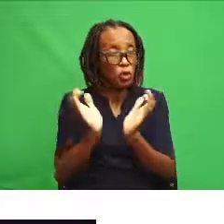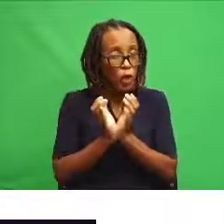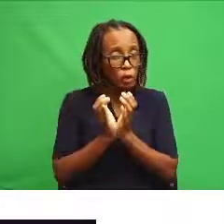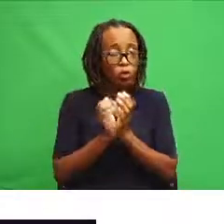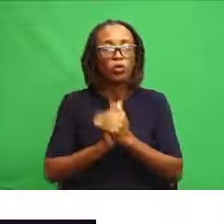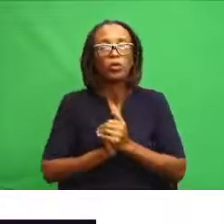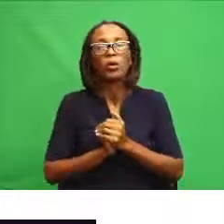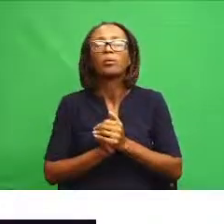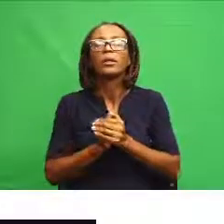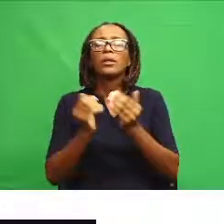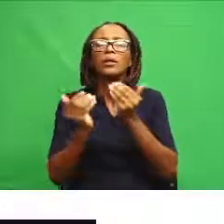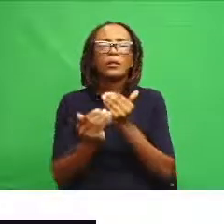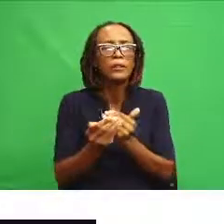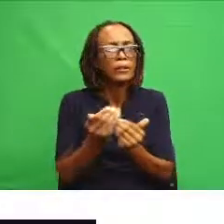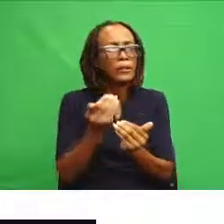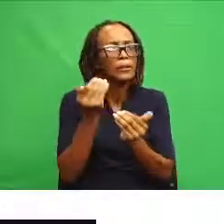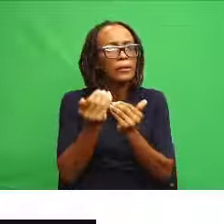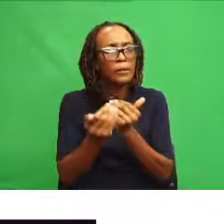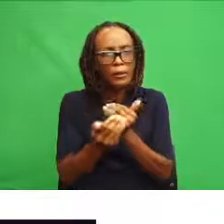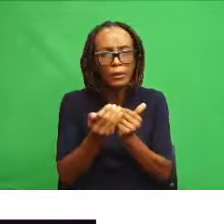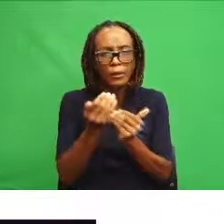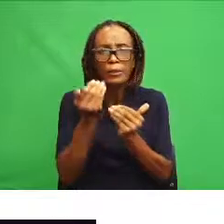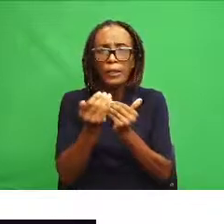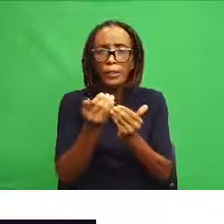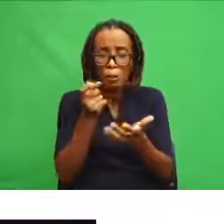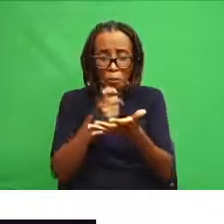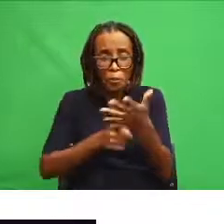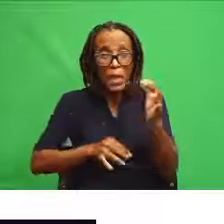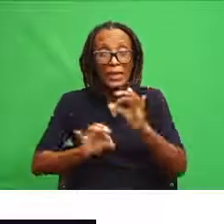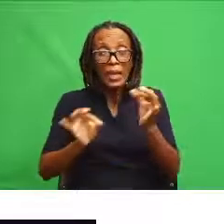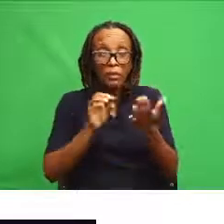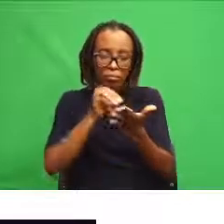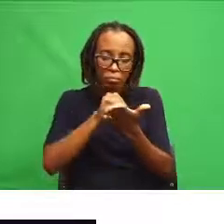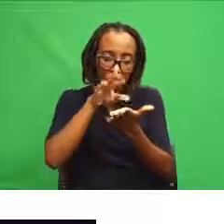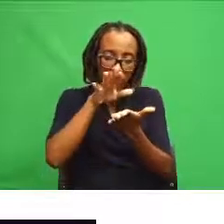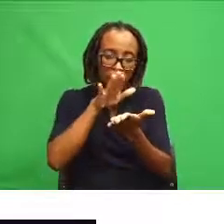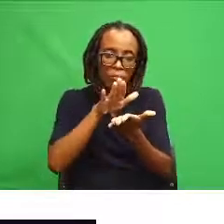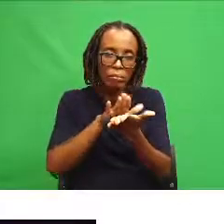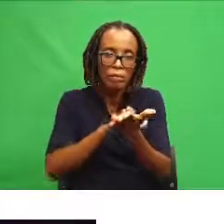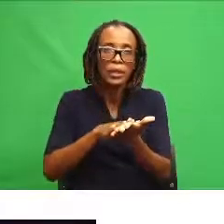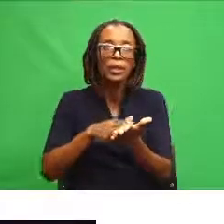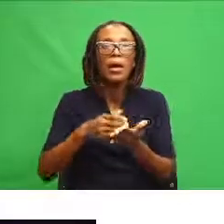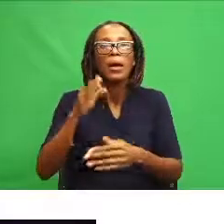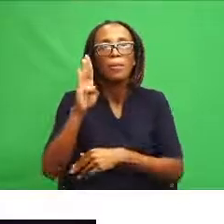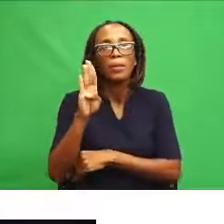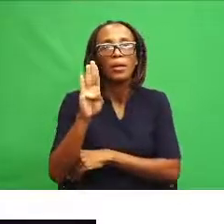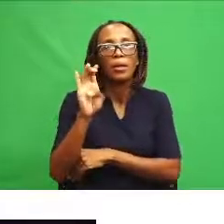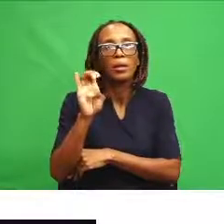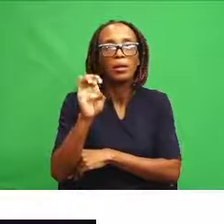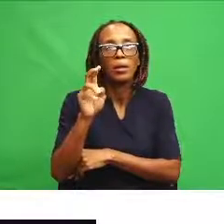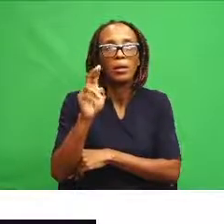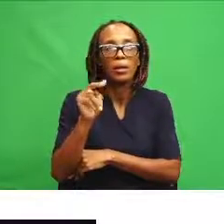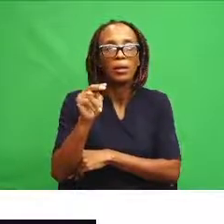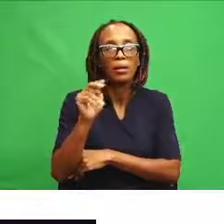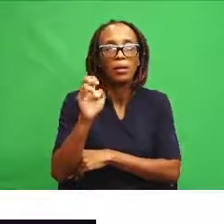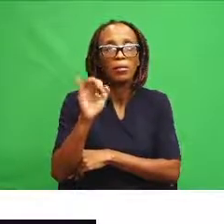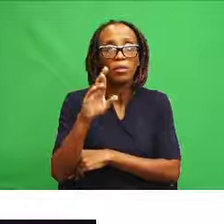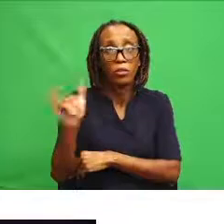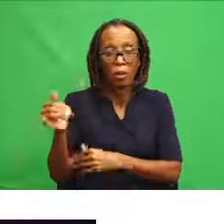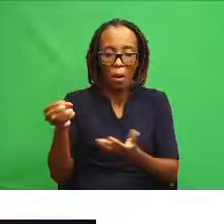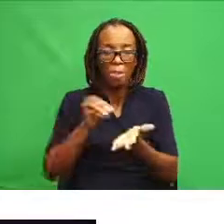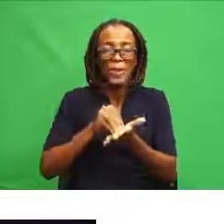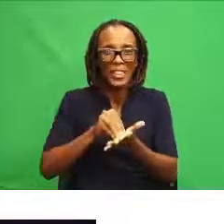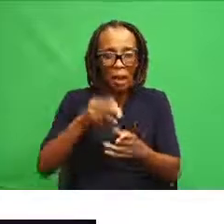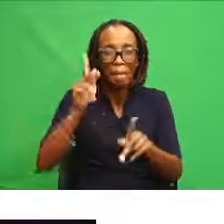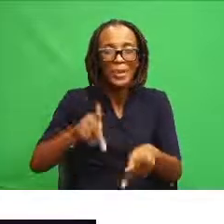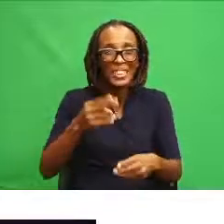is very easy and it has no cost for you to name beneficiaries. And you don't have to name one beneficiary, you